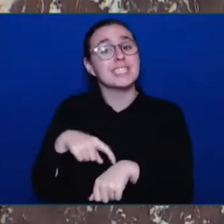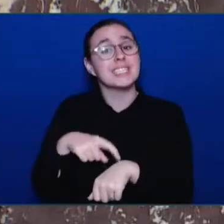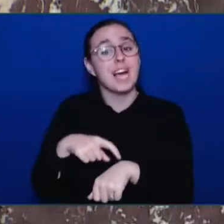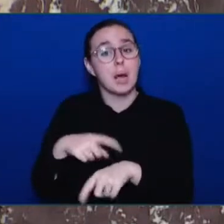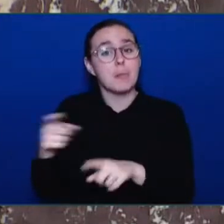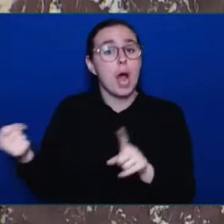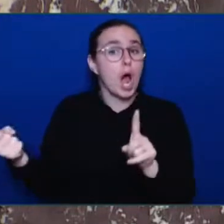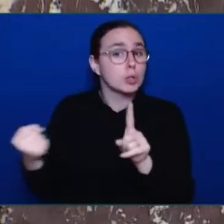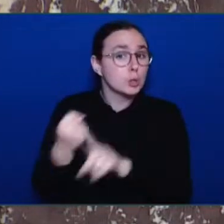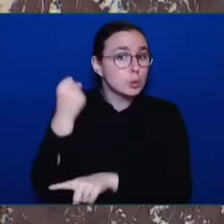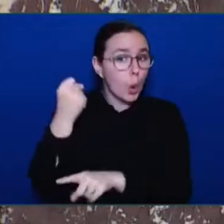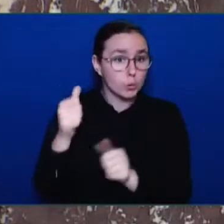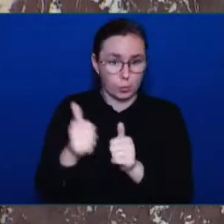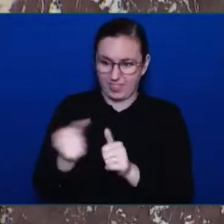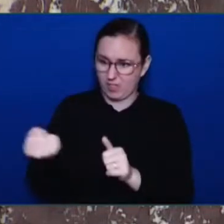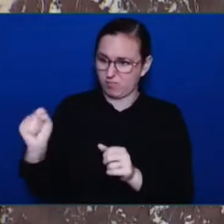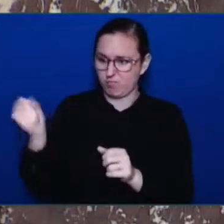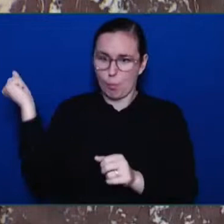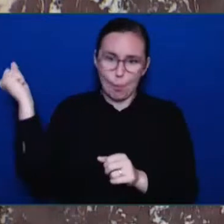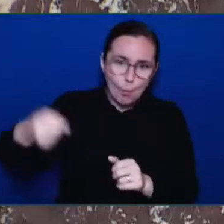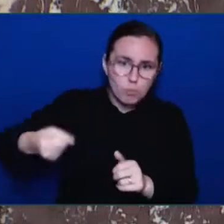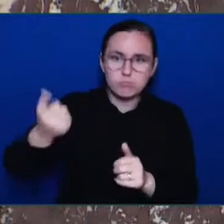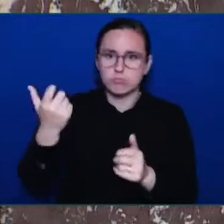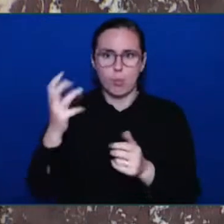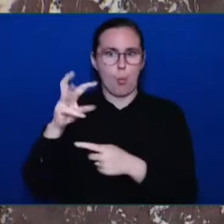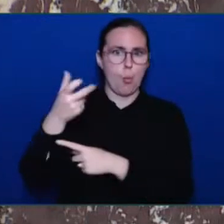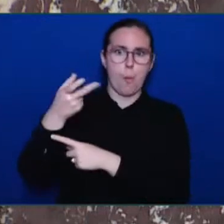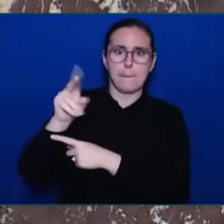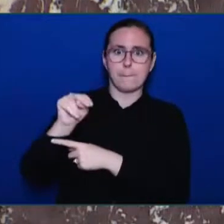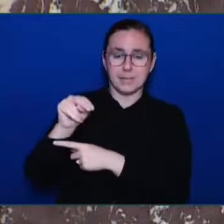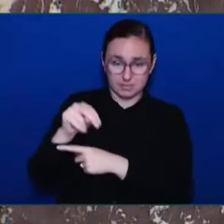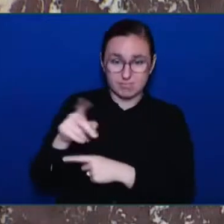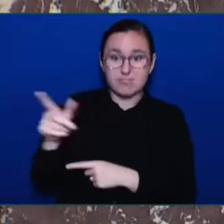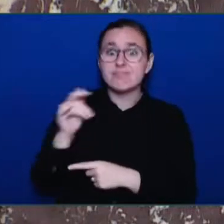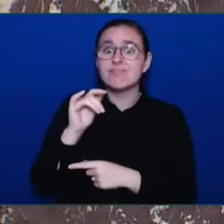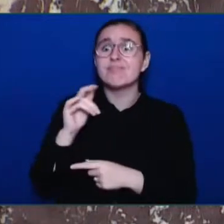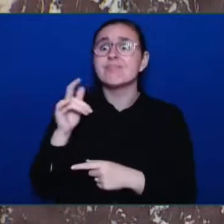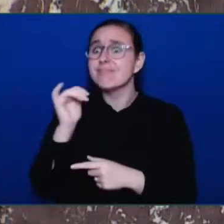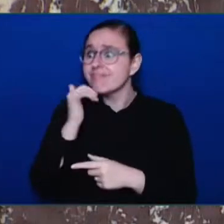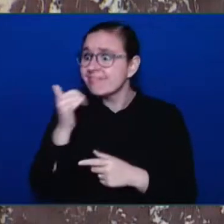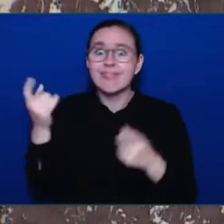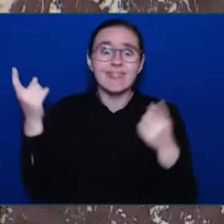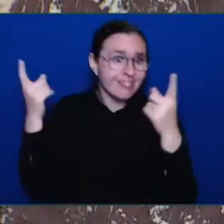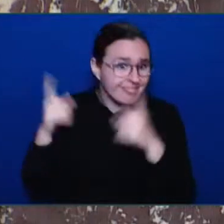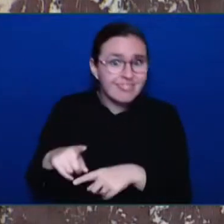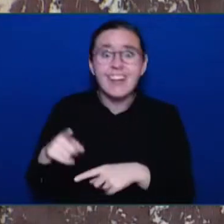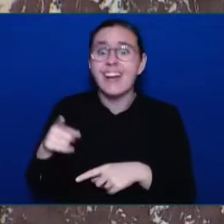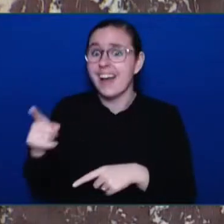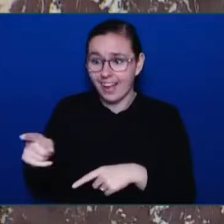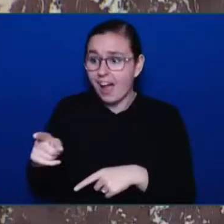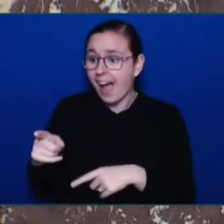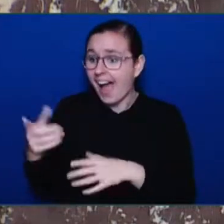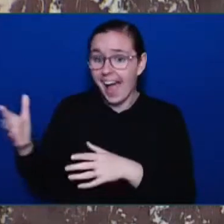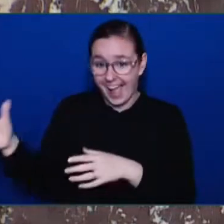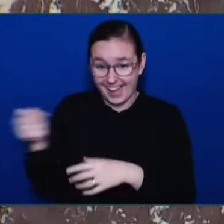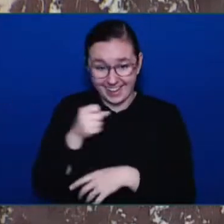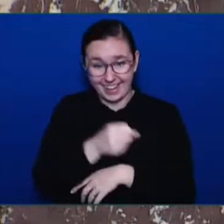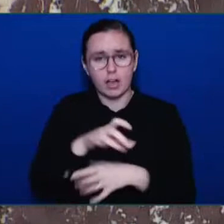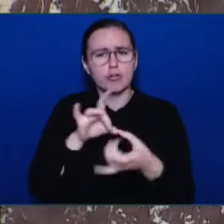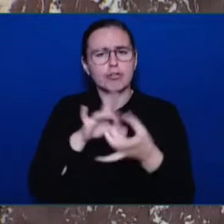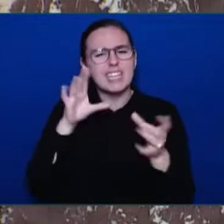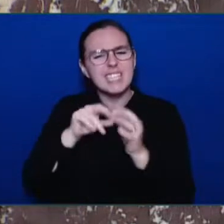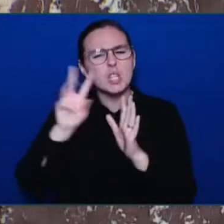And Tyler Newton, a convicted killer with 51 convictions, released with the agreement of